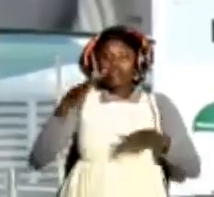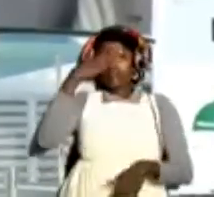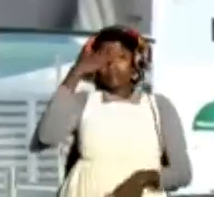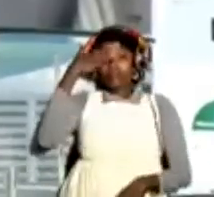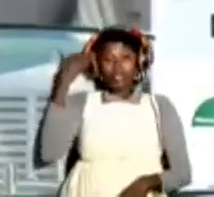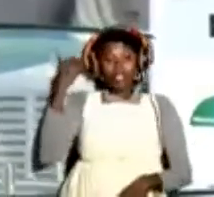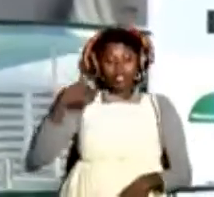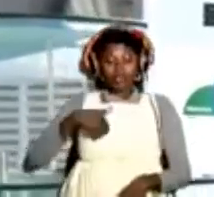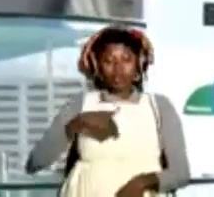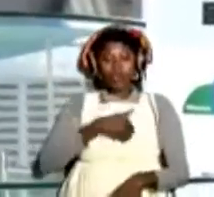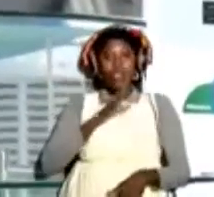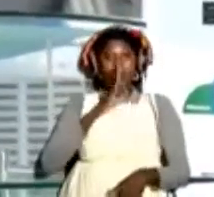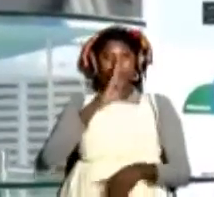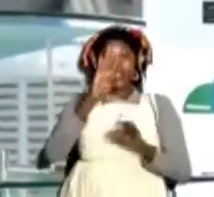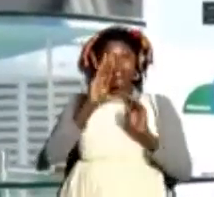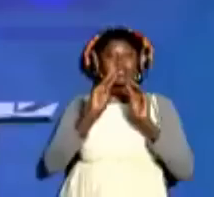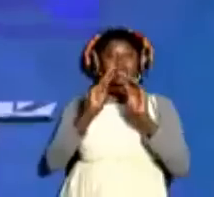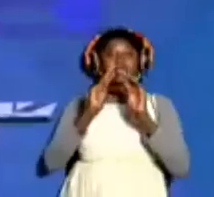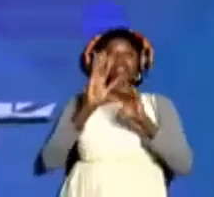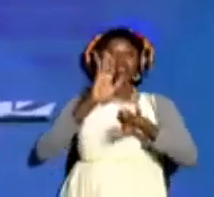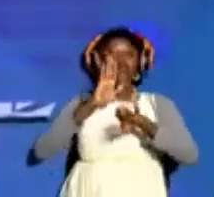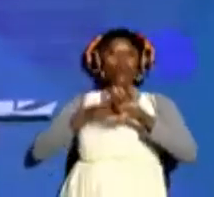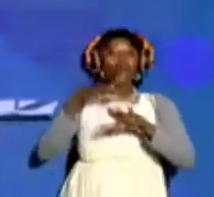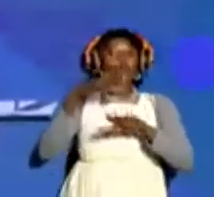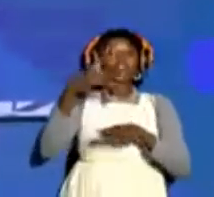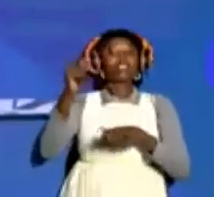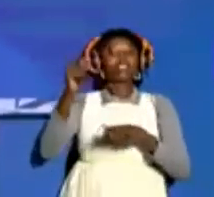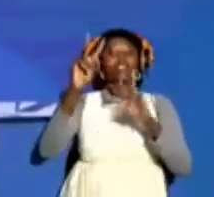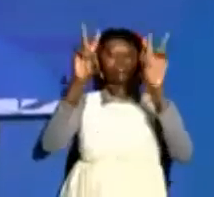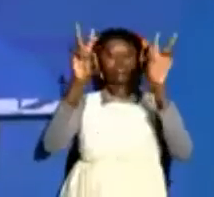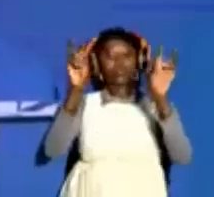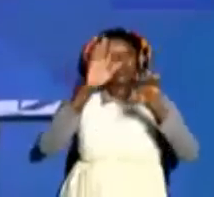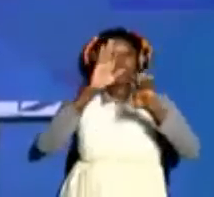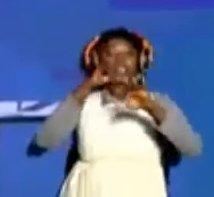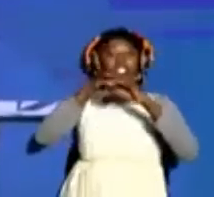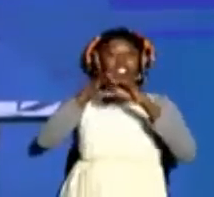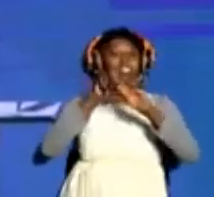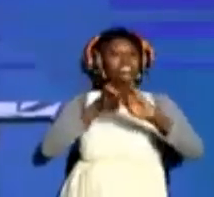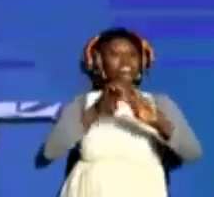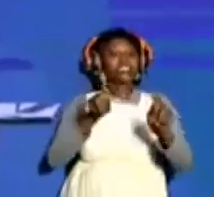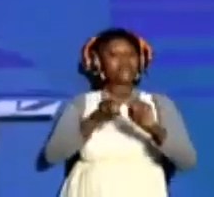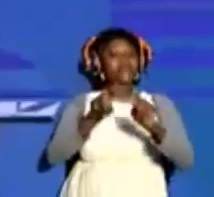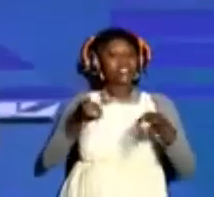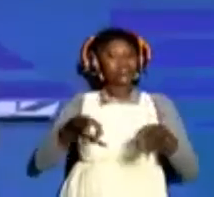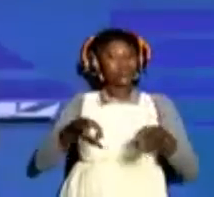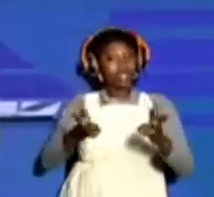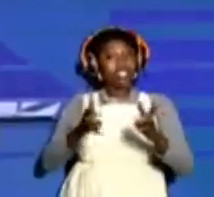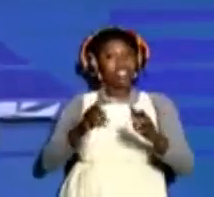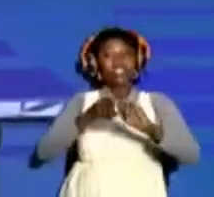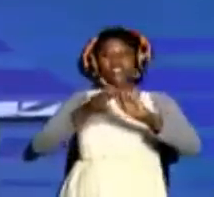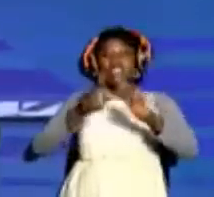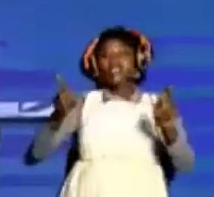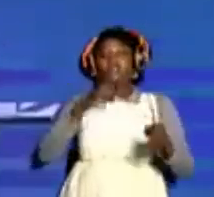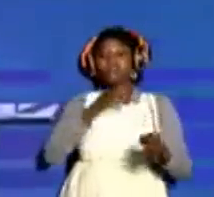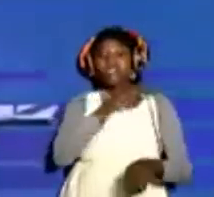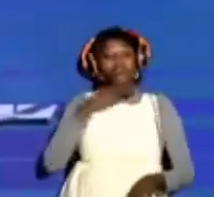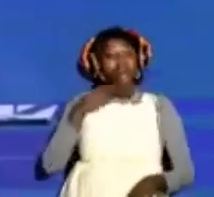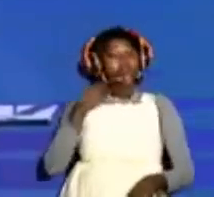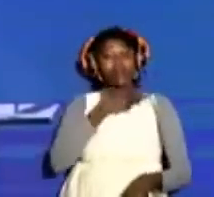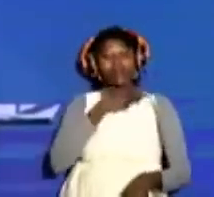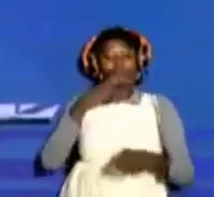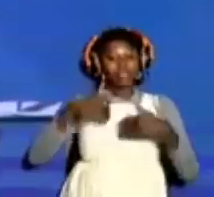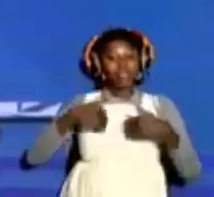been speaking on this theme in various ways. Several servants of God have taken different parts of